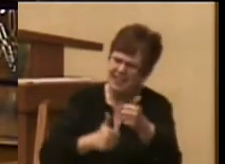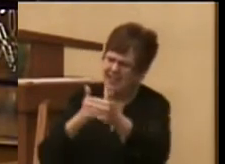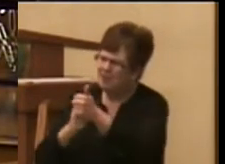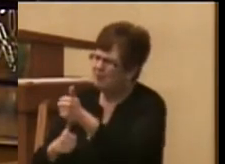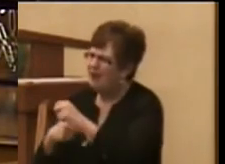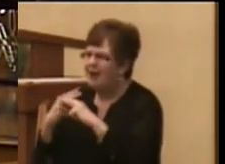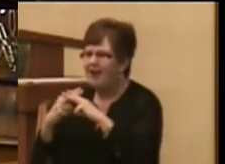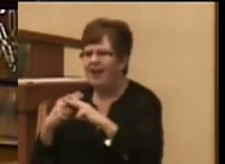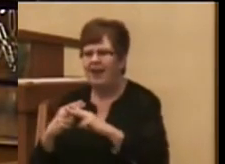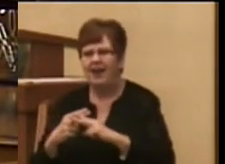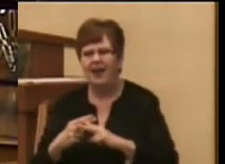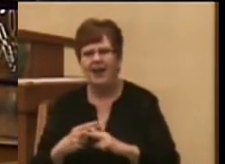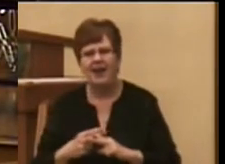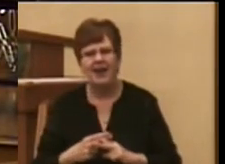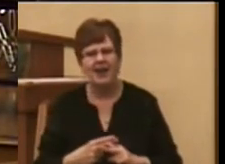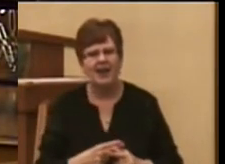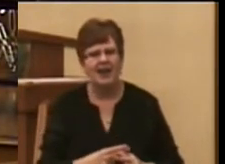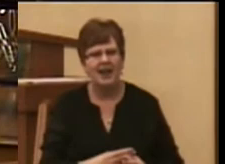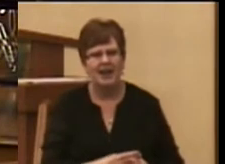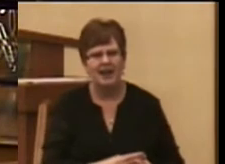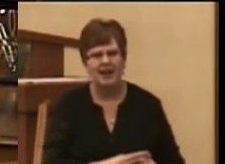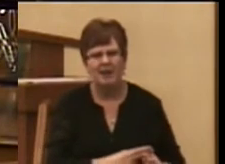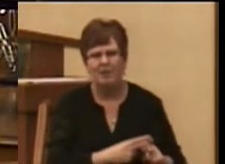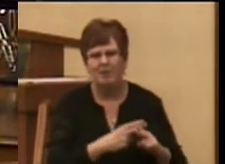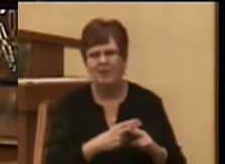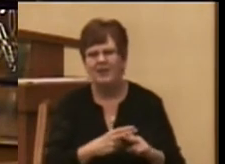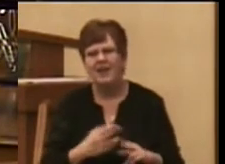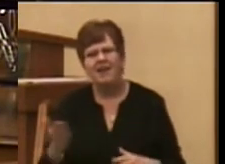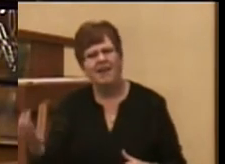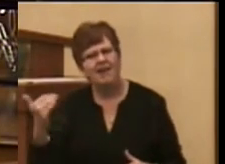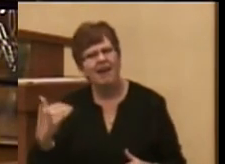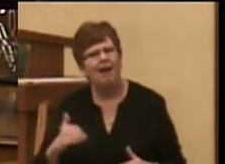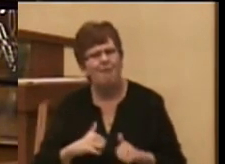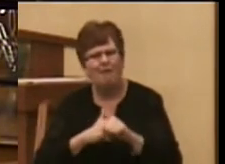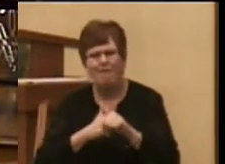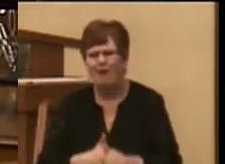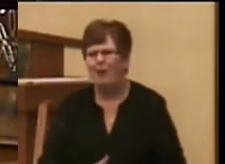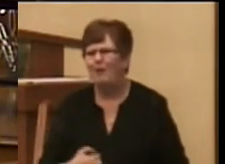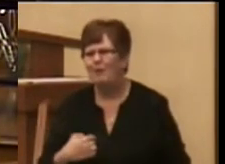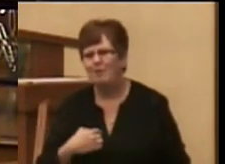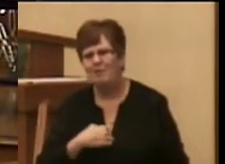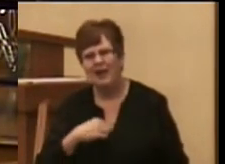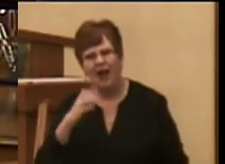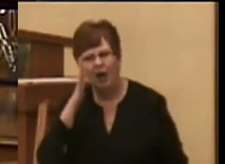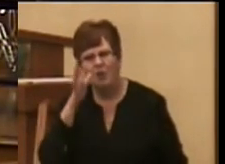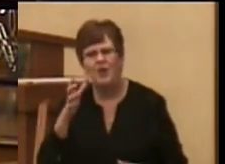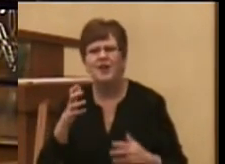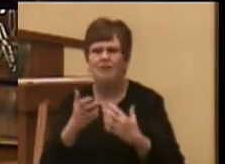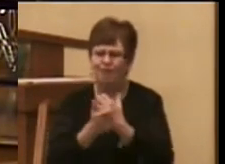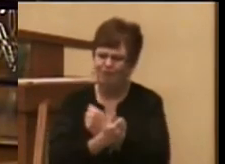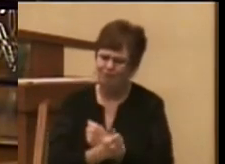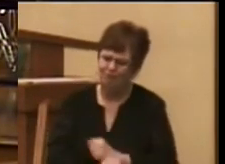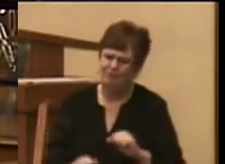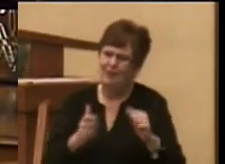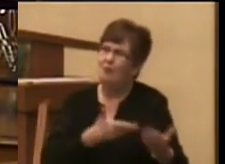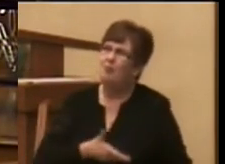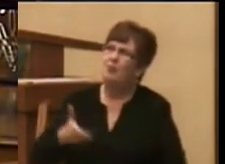by name. Come and follow me, I will bring.